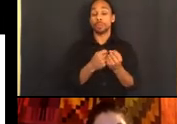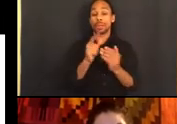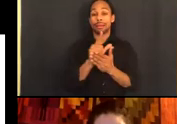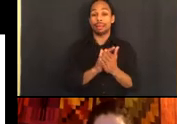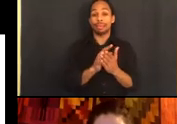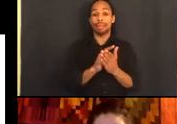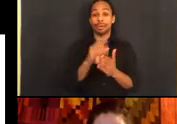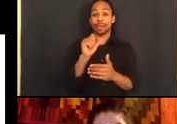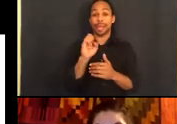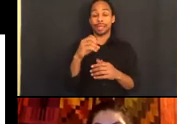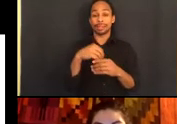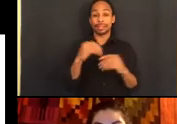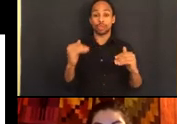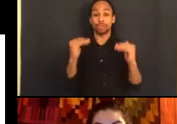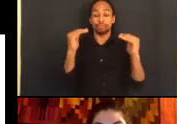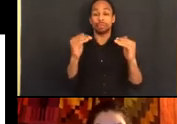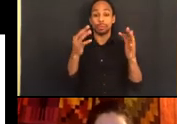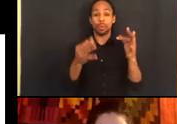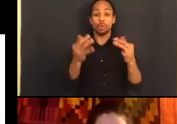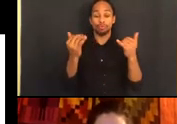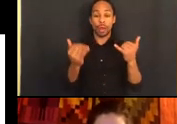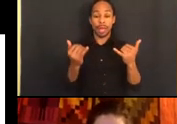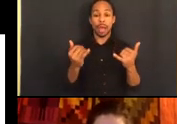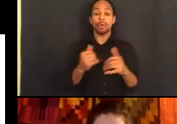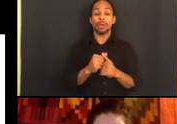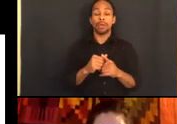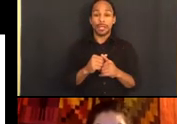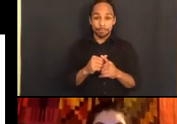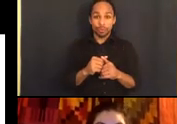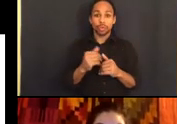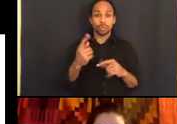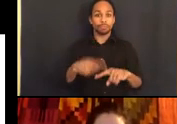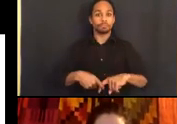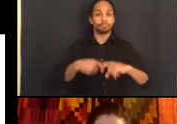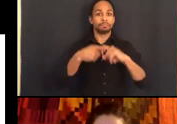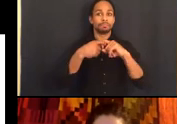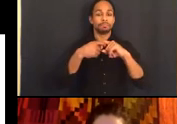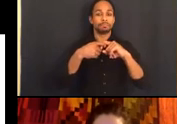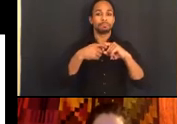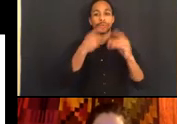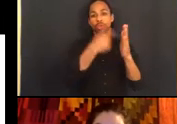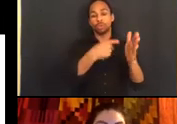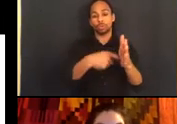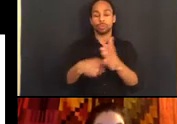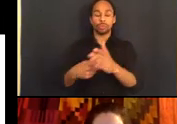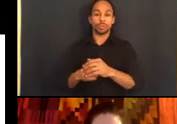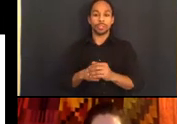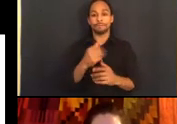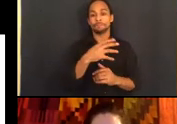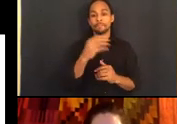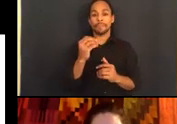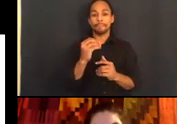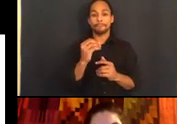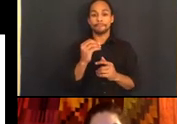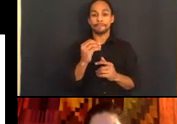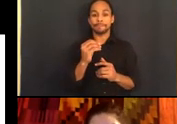on the public charge rule. And we formed a People's Medics Collective to provide grassroots medical support, especially for those afraid